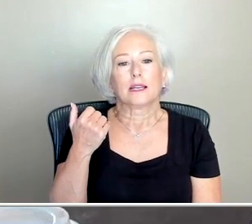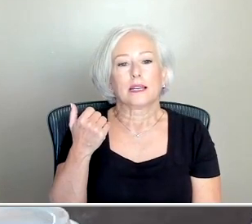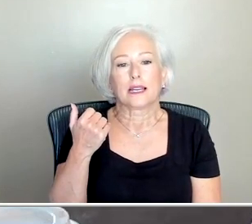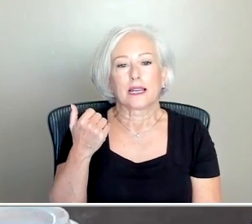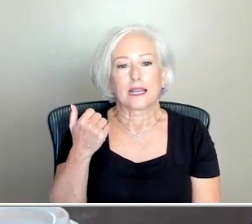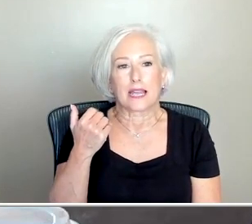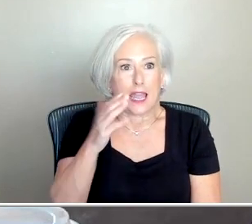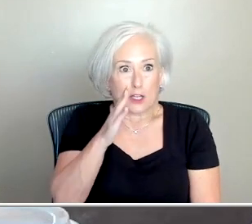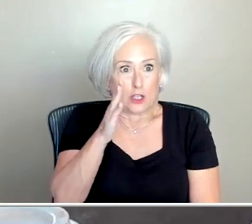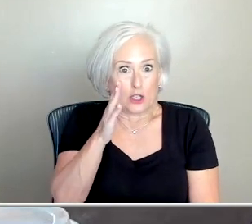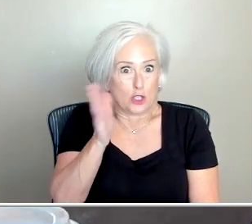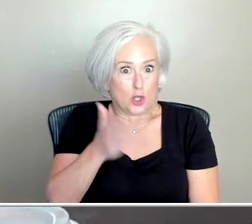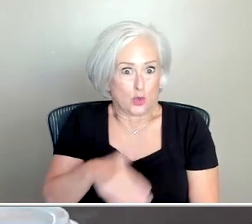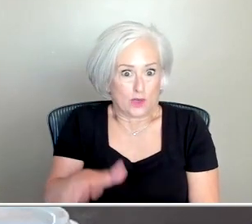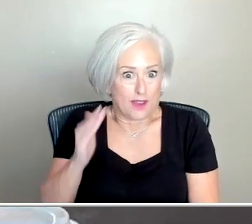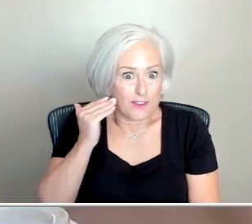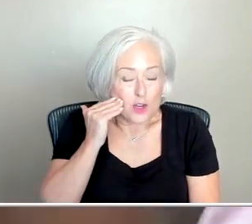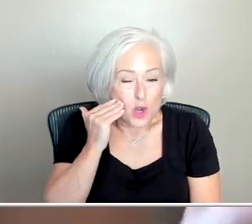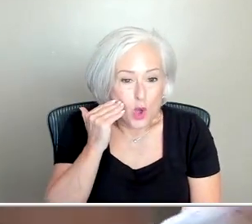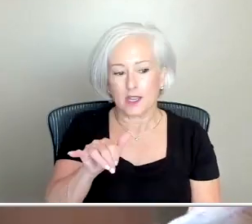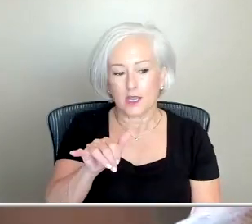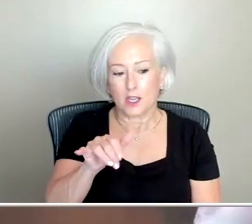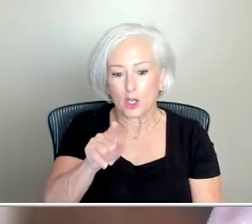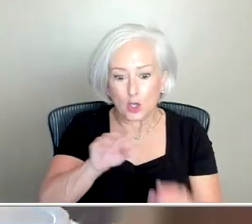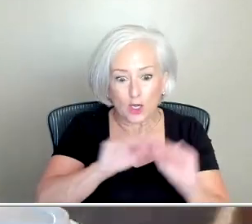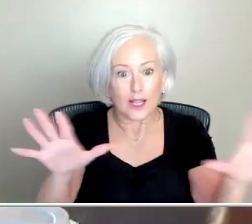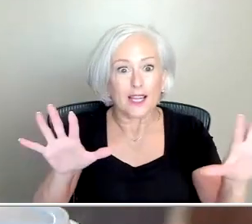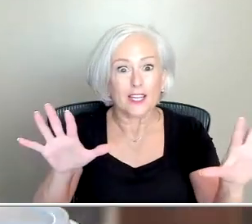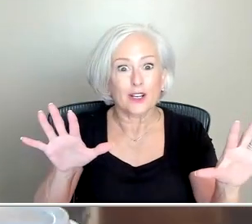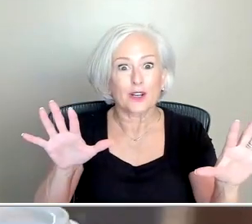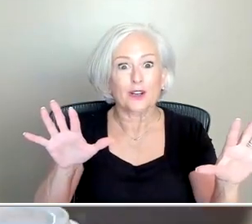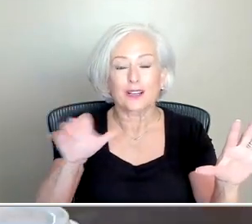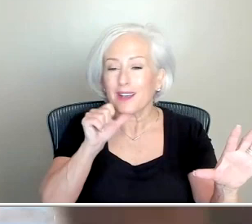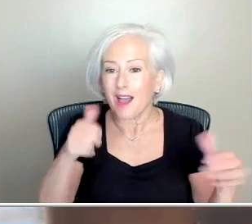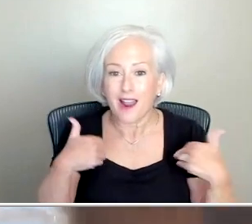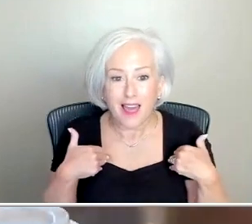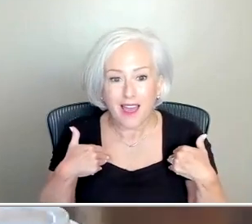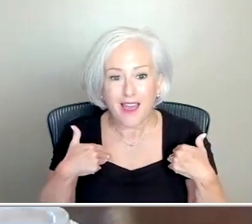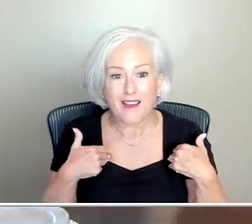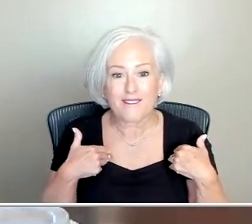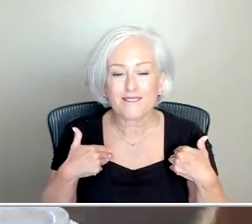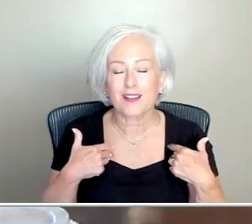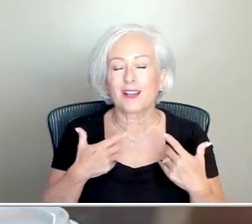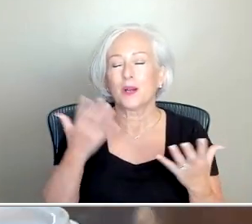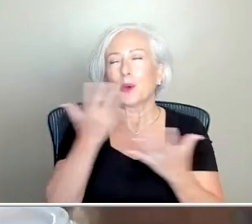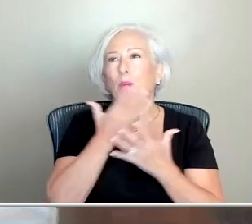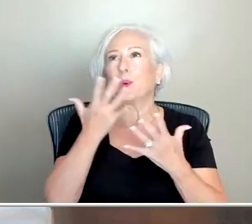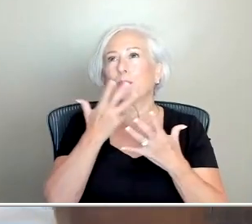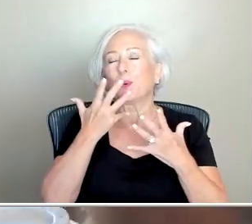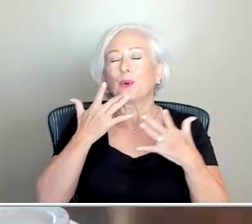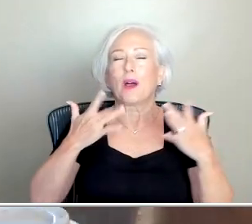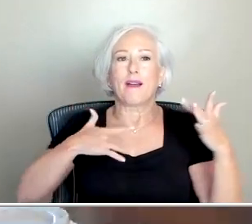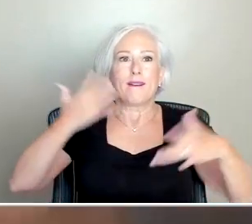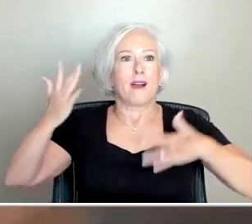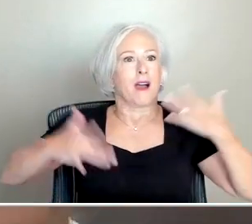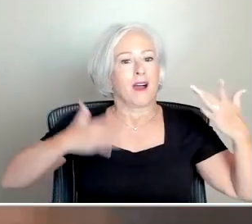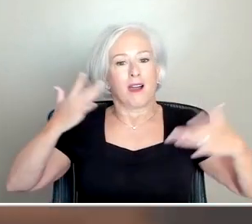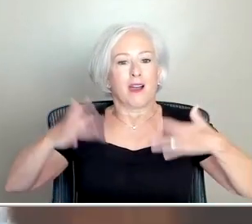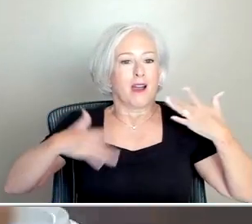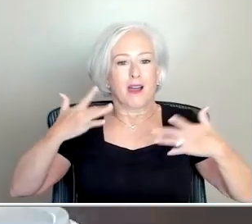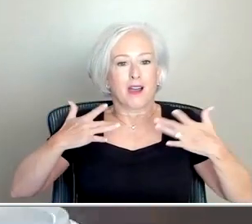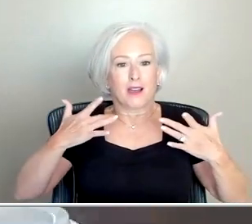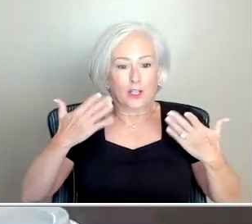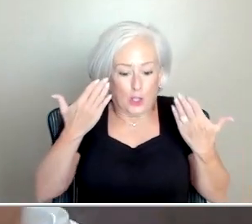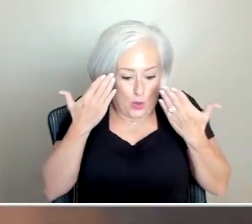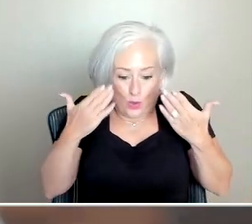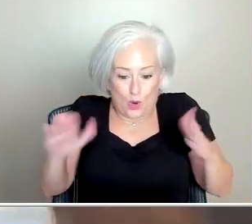Gary, you are clear. Oh my gosh. That is like the greatest. Every 2 months you get that. You don't know. It is scary.